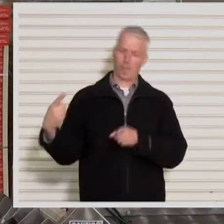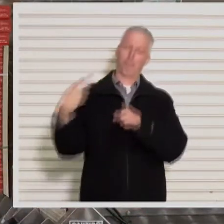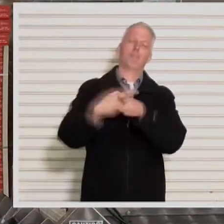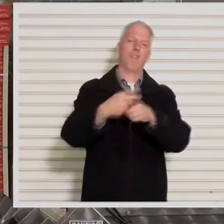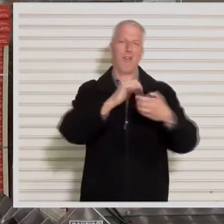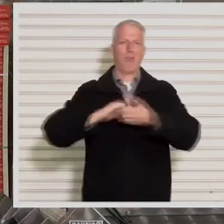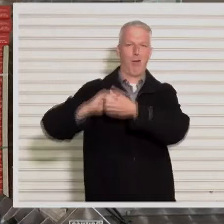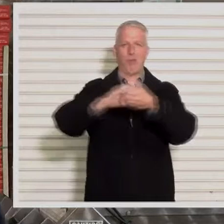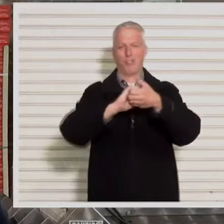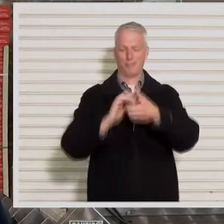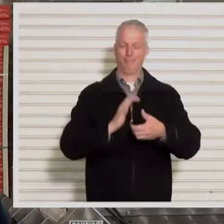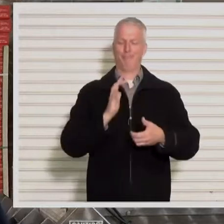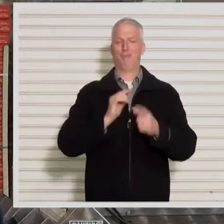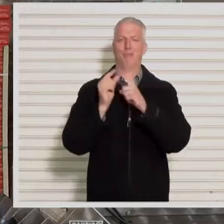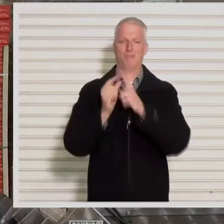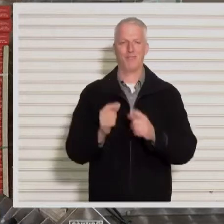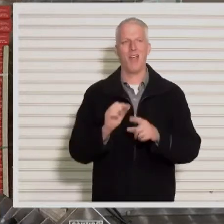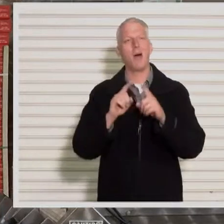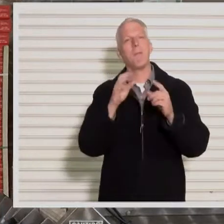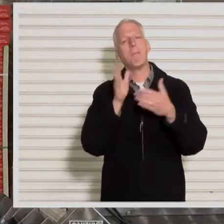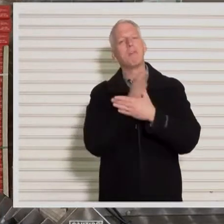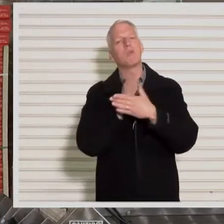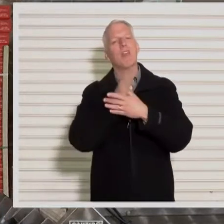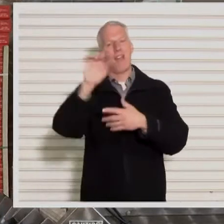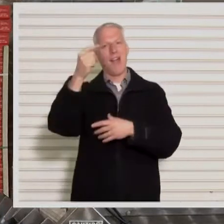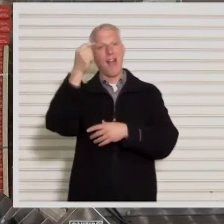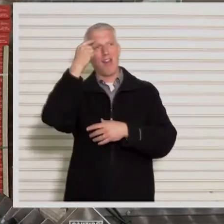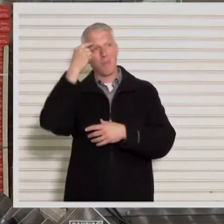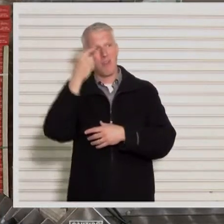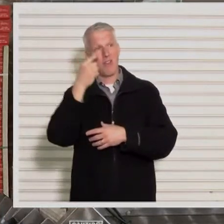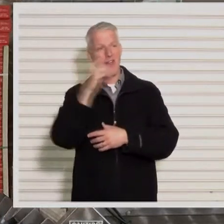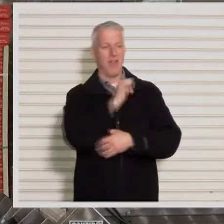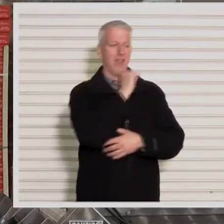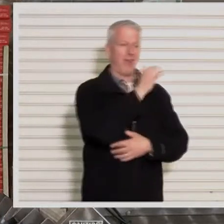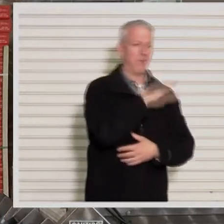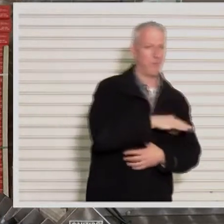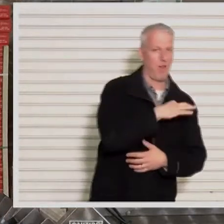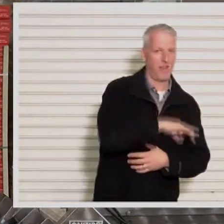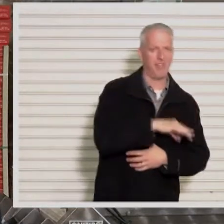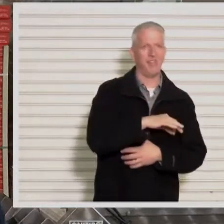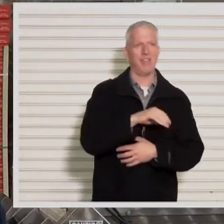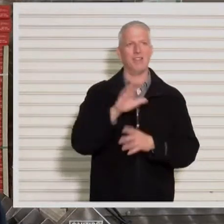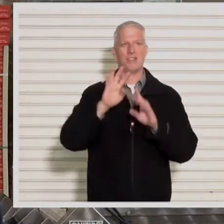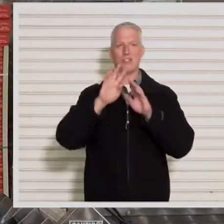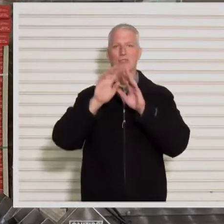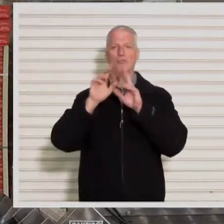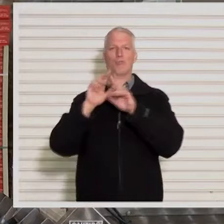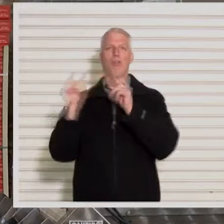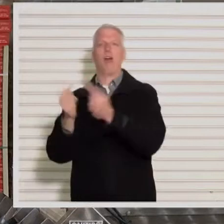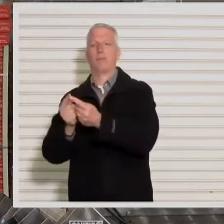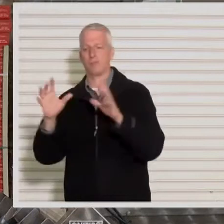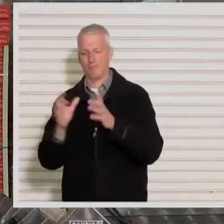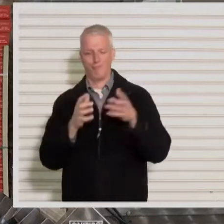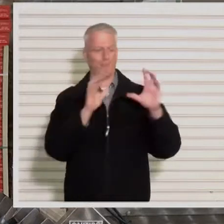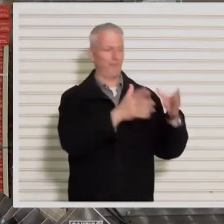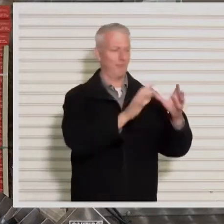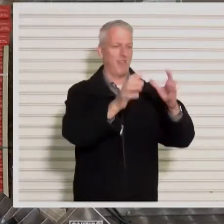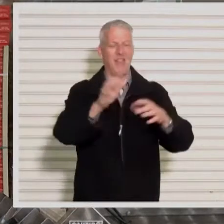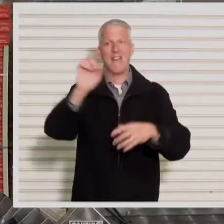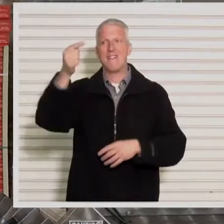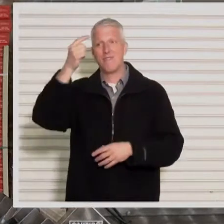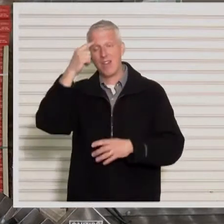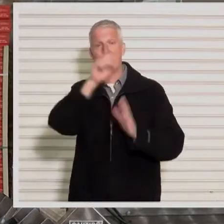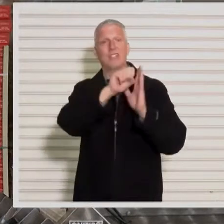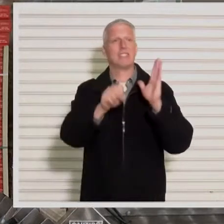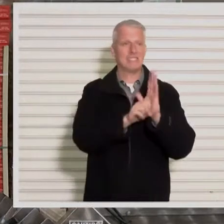collaboration that's happening between government, nonprofits, tribes, right? Our federal, state